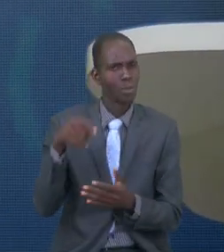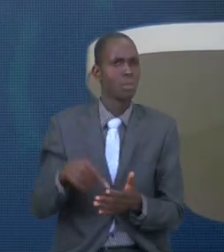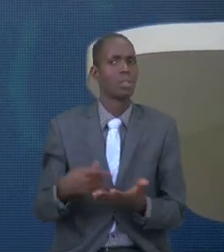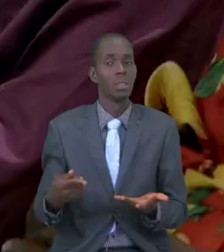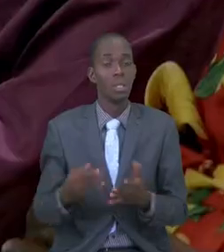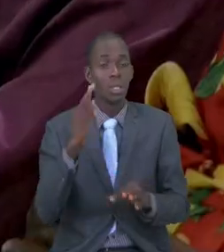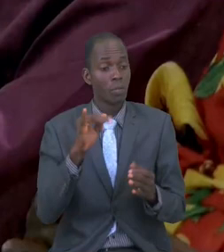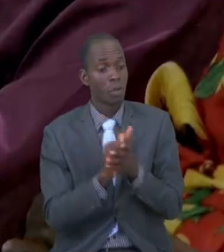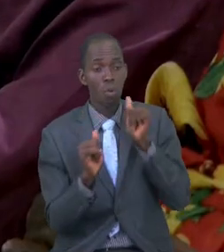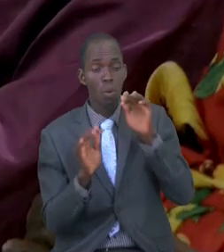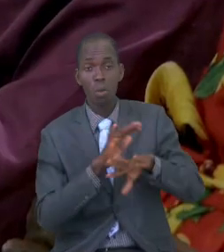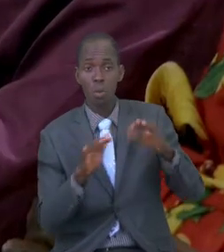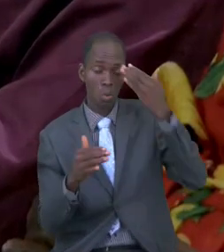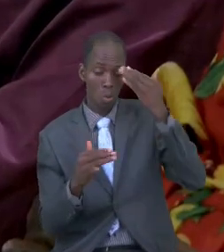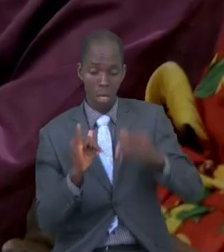know.